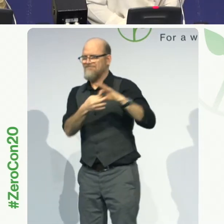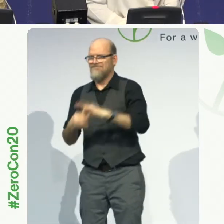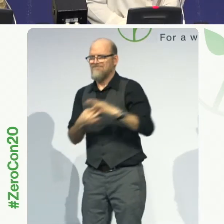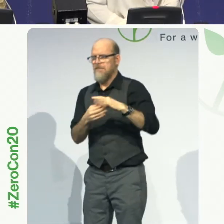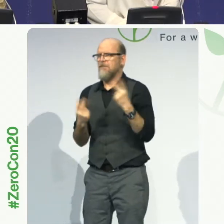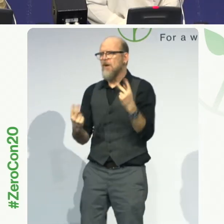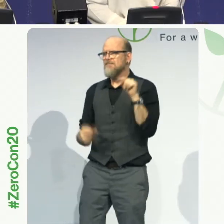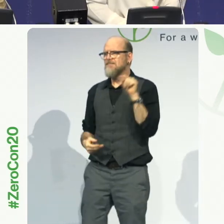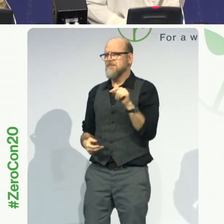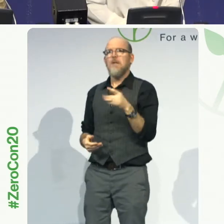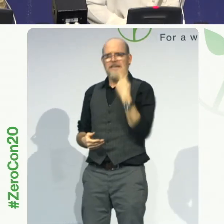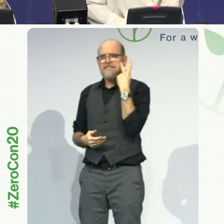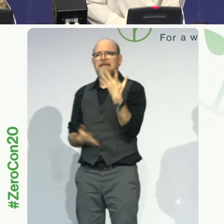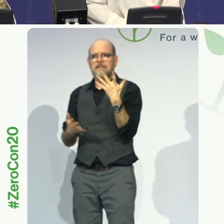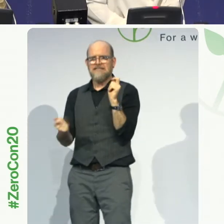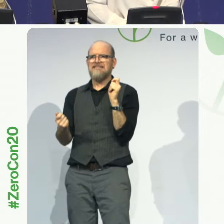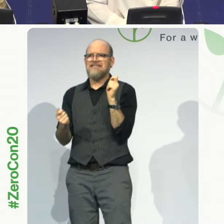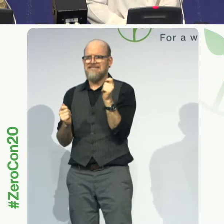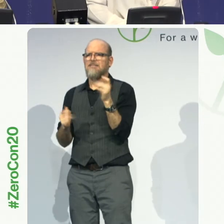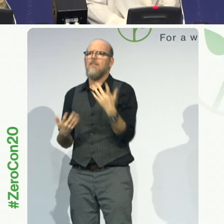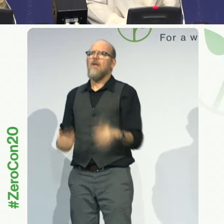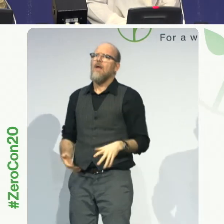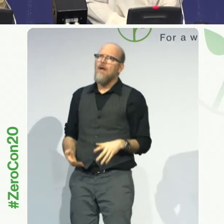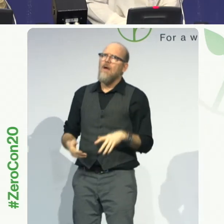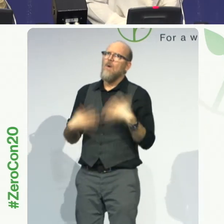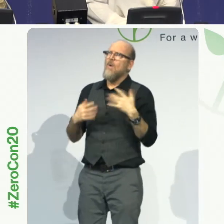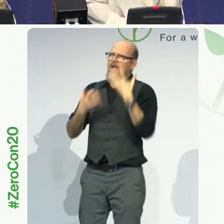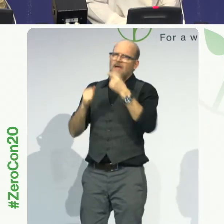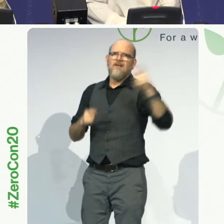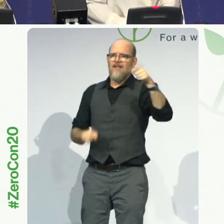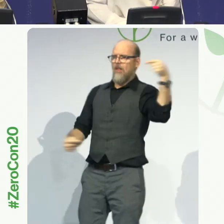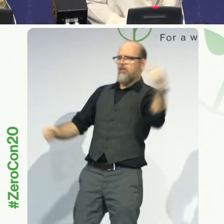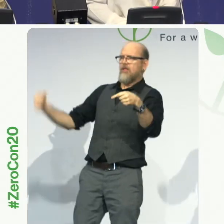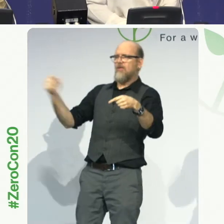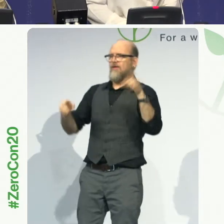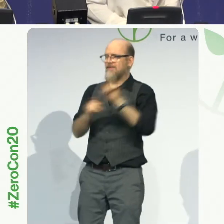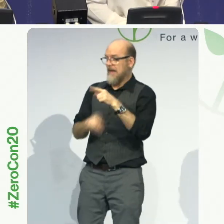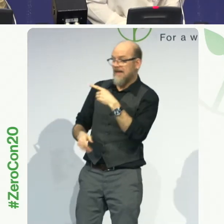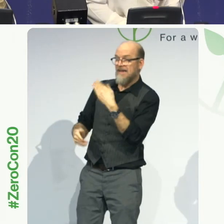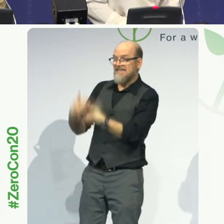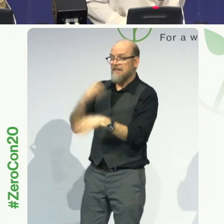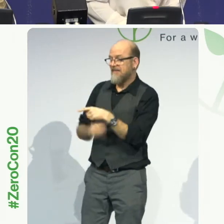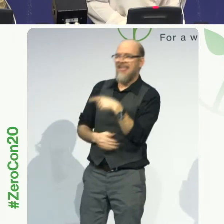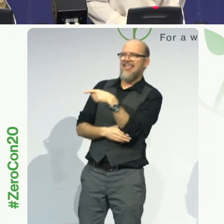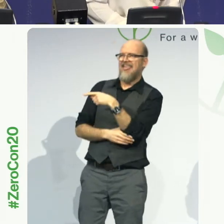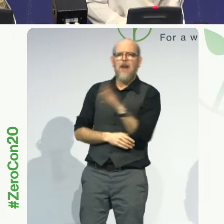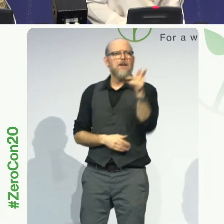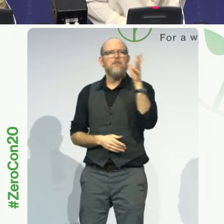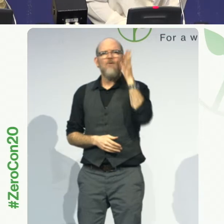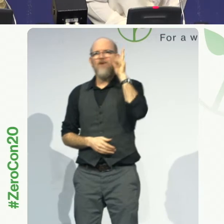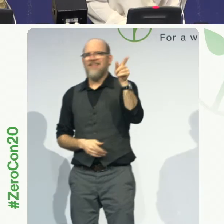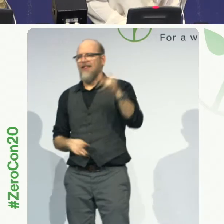community. Mothers are often blamed for their child's disability, and families often have a hard time accepting their child's